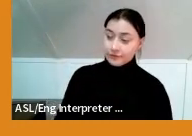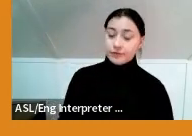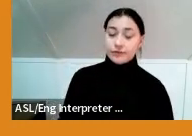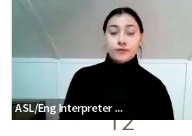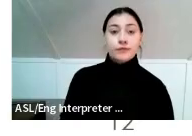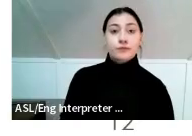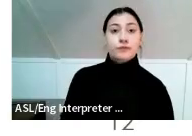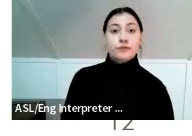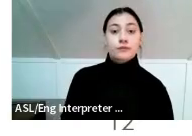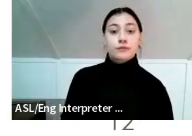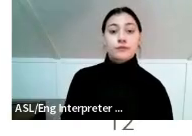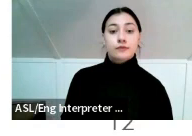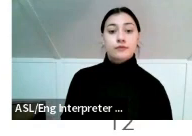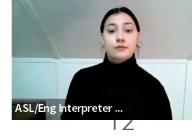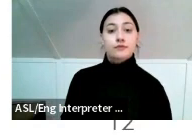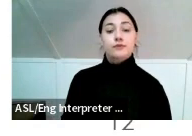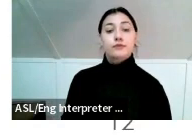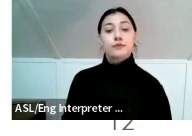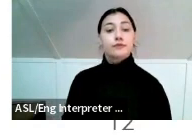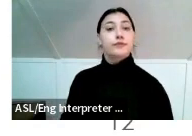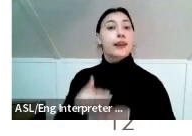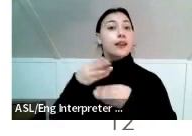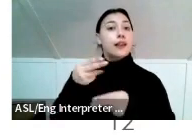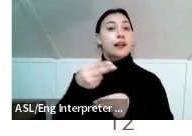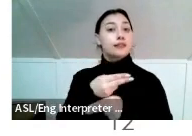Next slide.